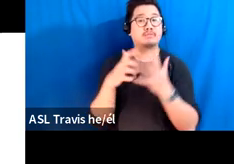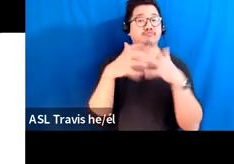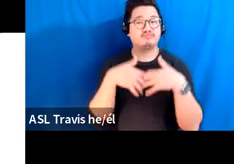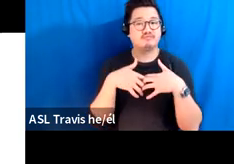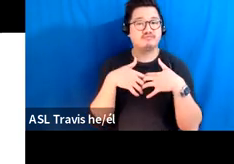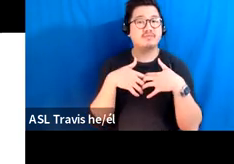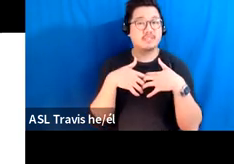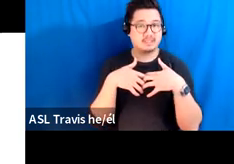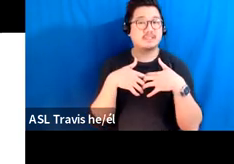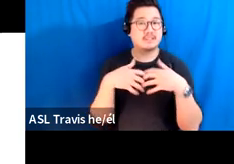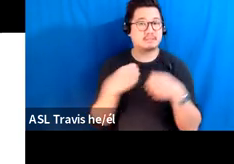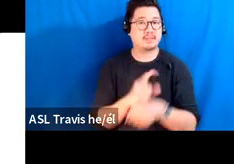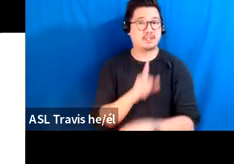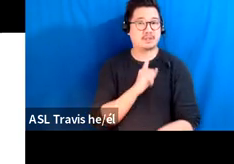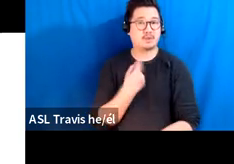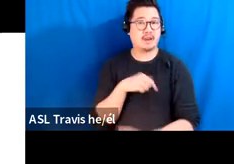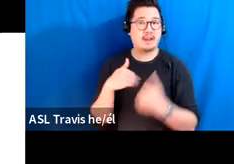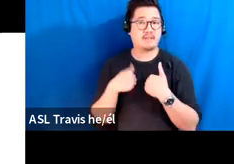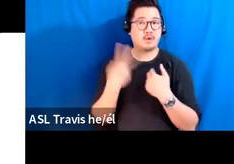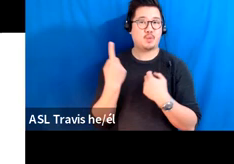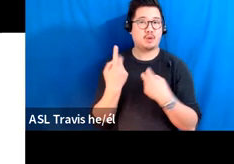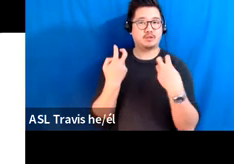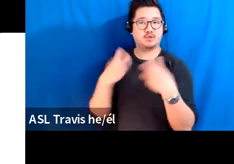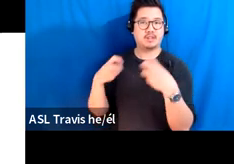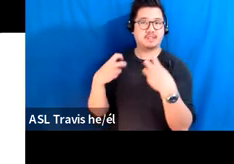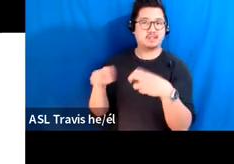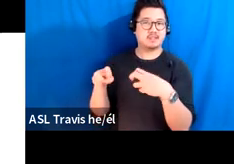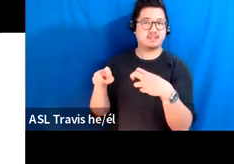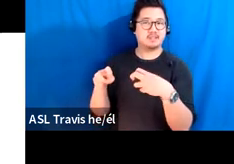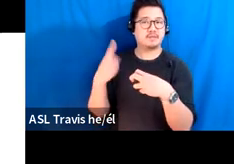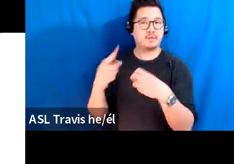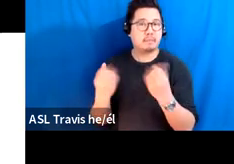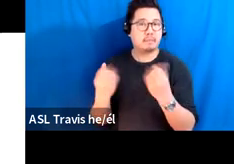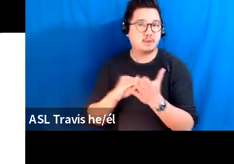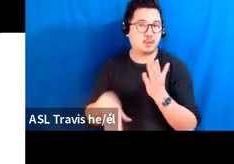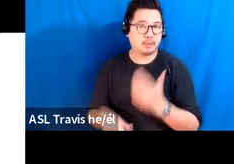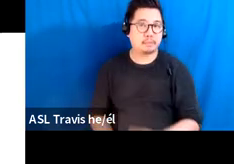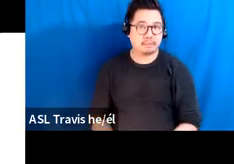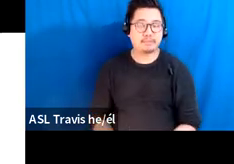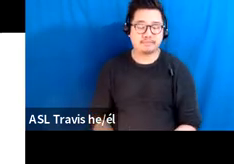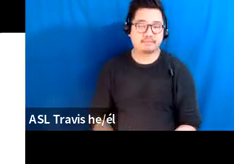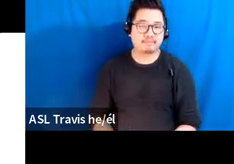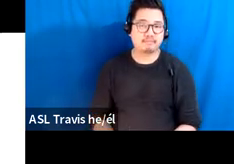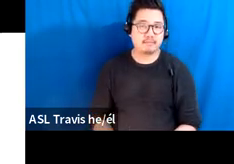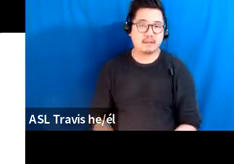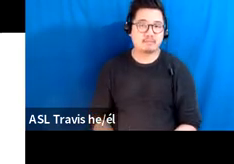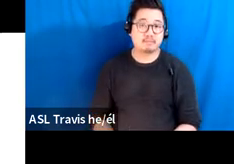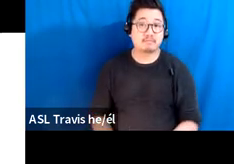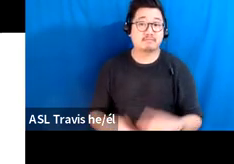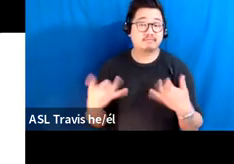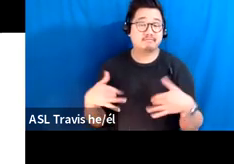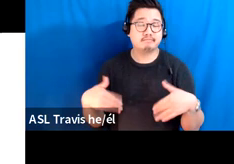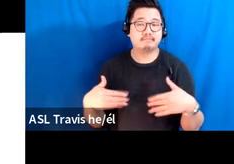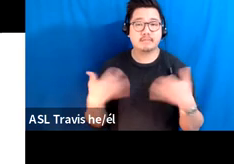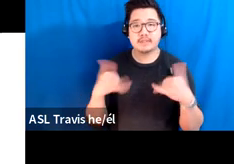ensure we have one transition uh for many of our students there's a lot more work to be done